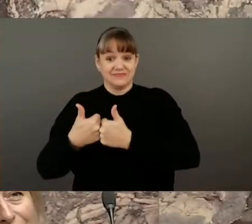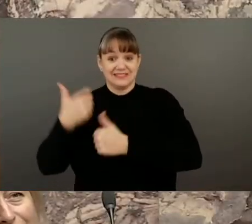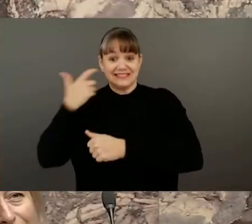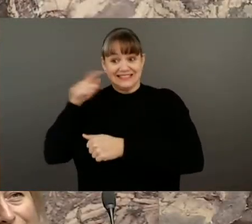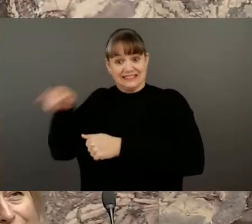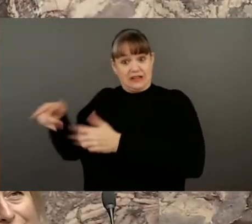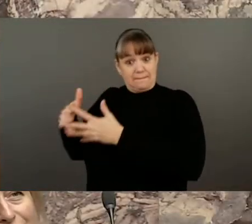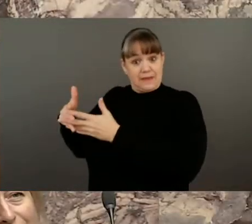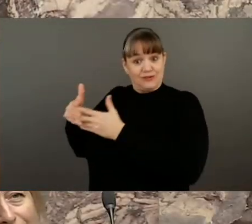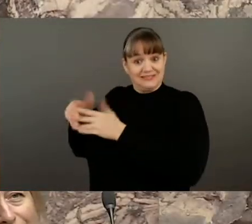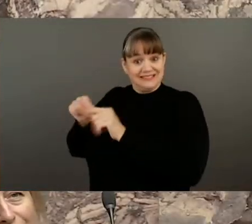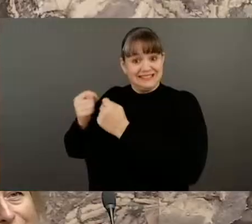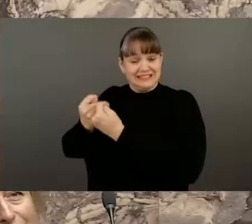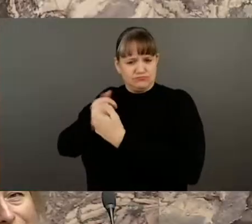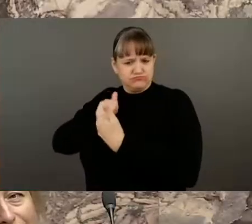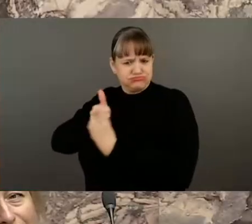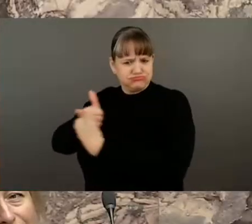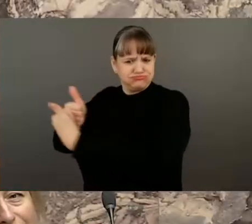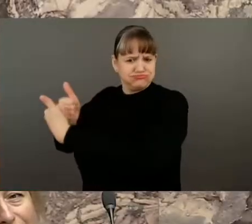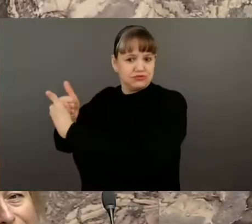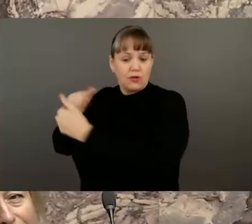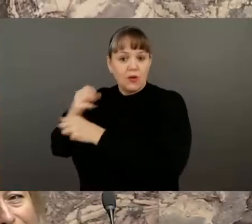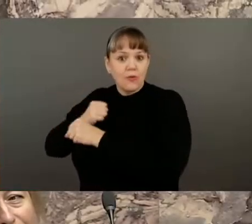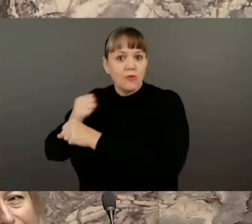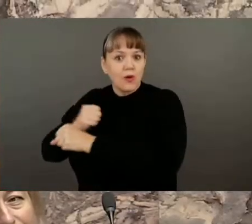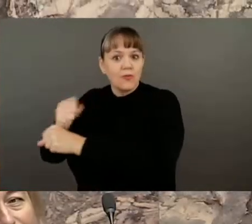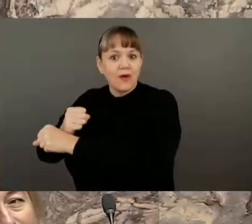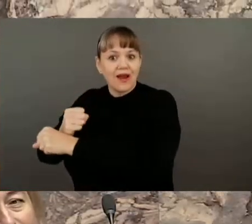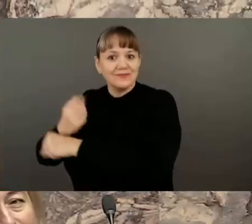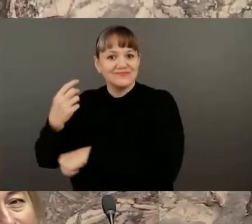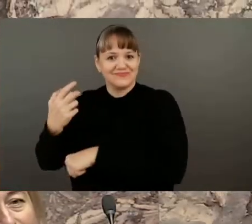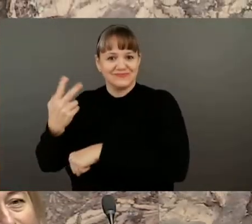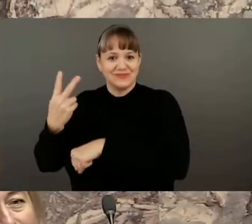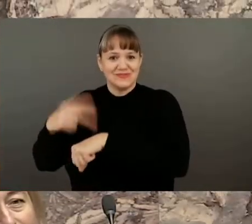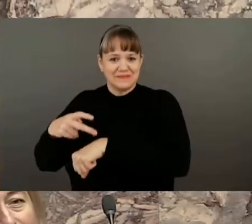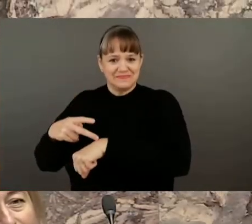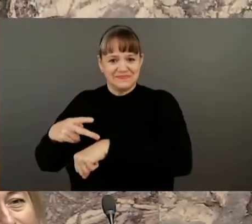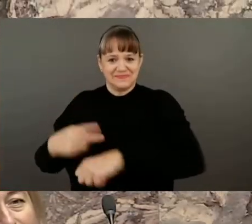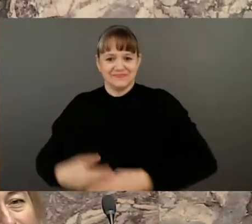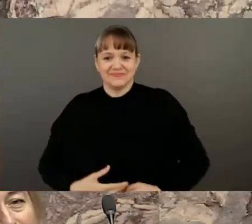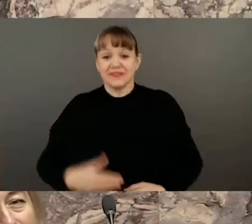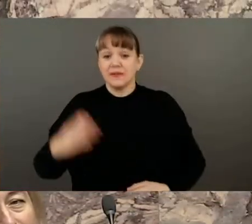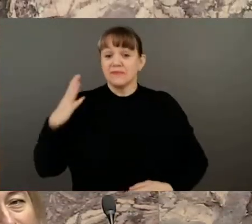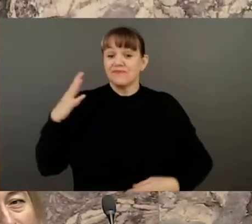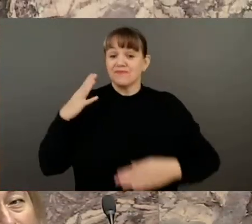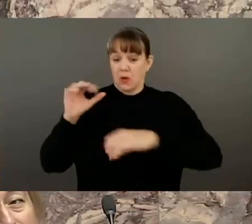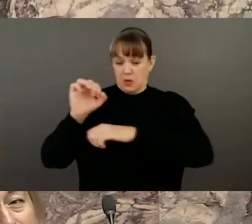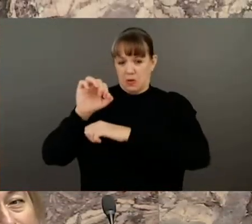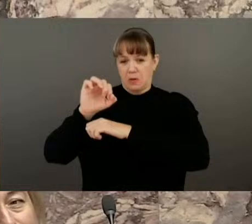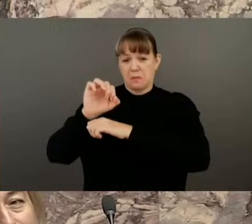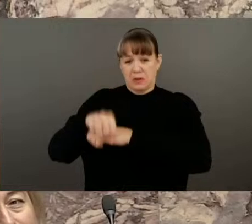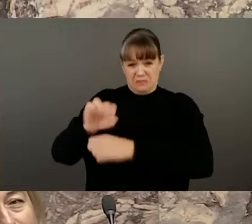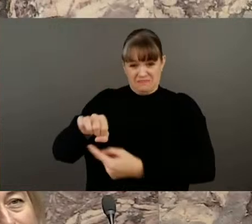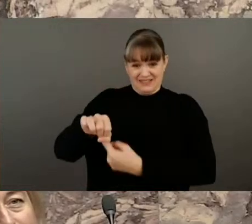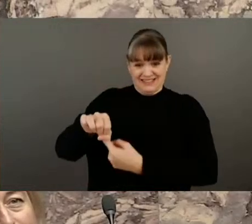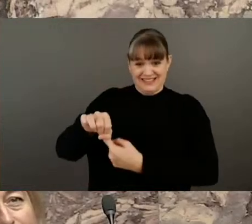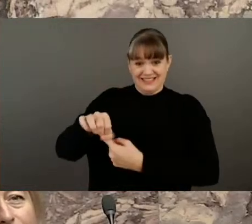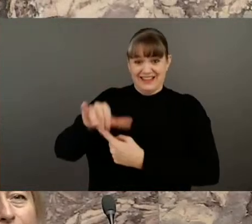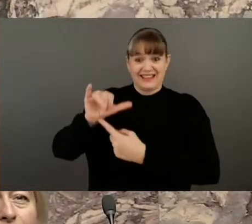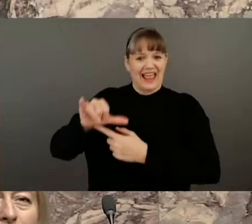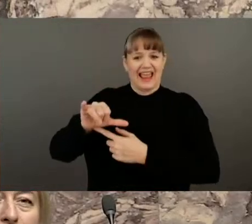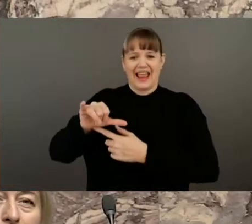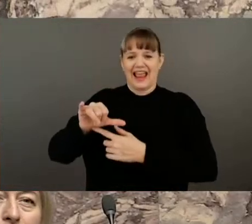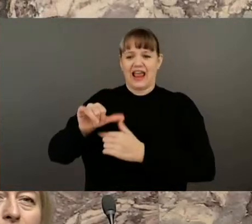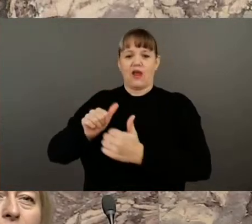huge. Teams that once shut them out completely were no match for their grit and determination. A huge thank you goes out to head coach